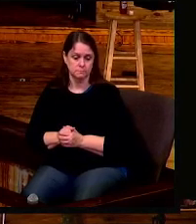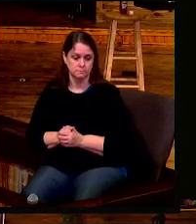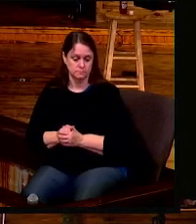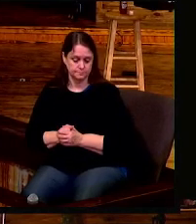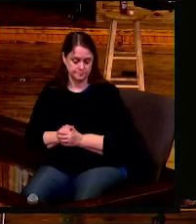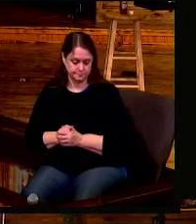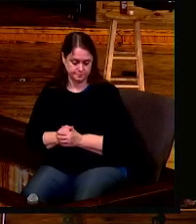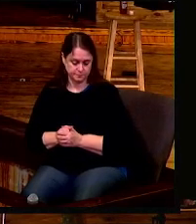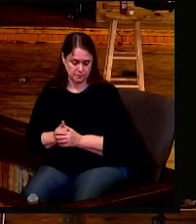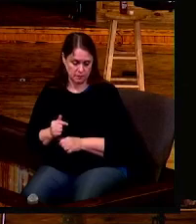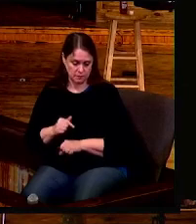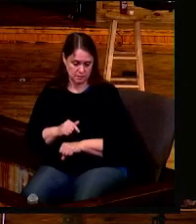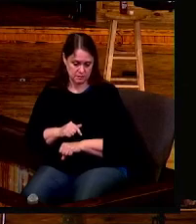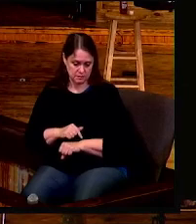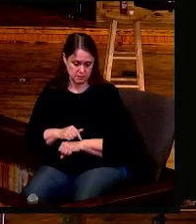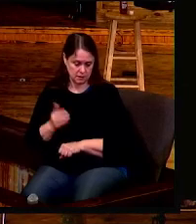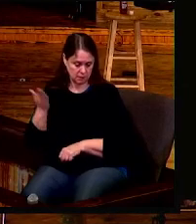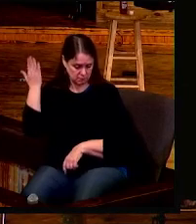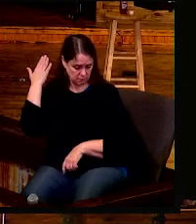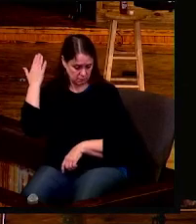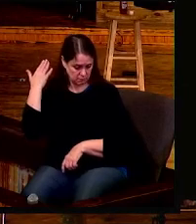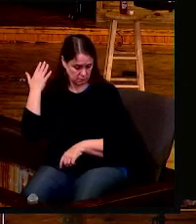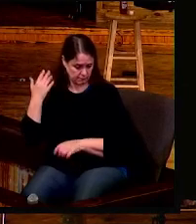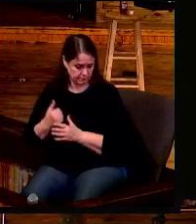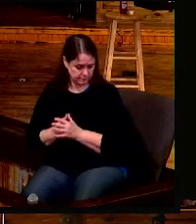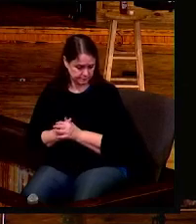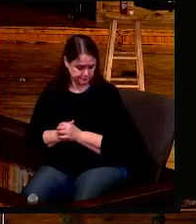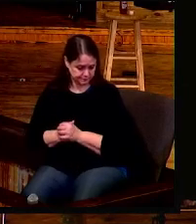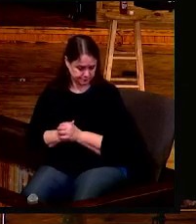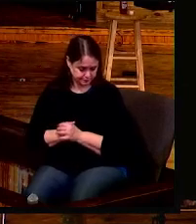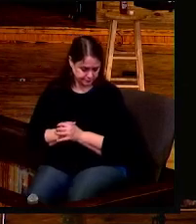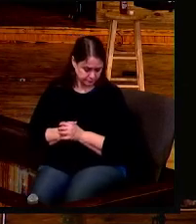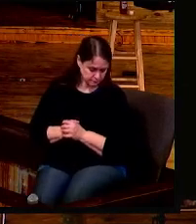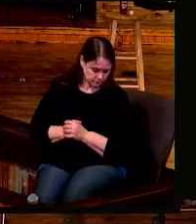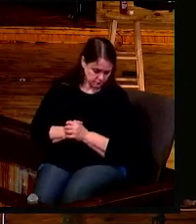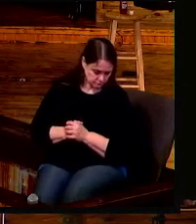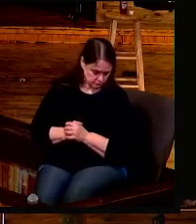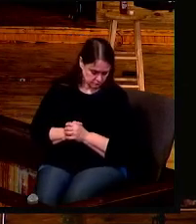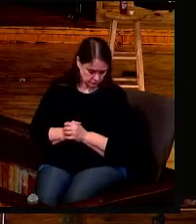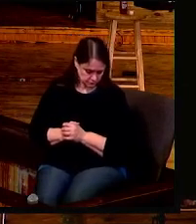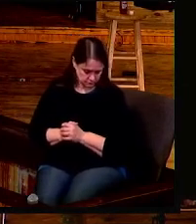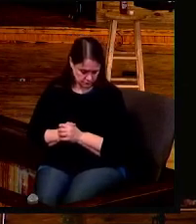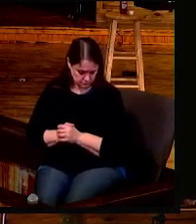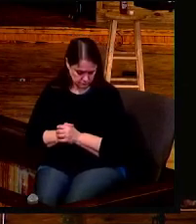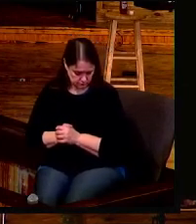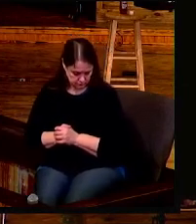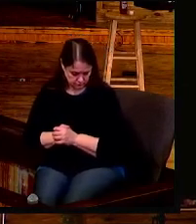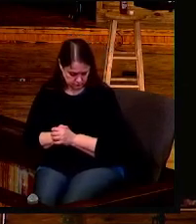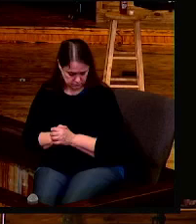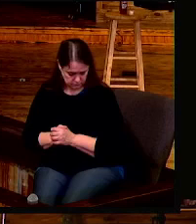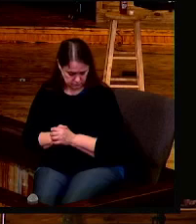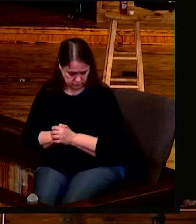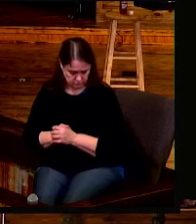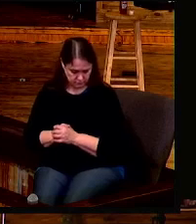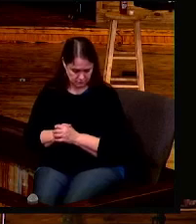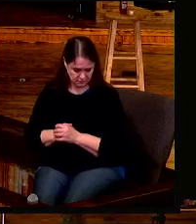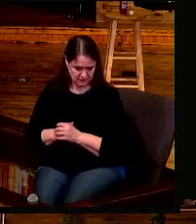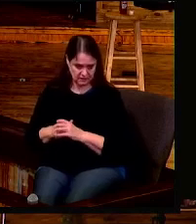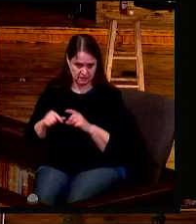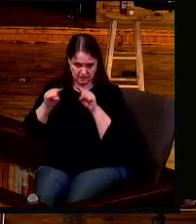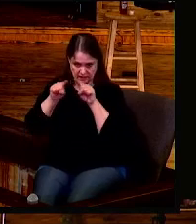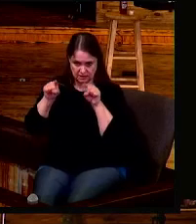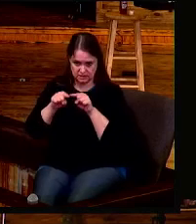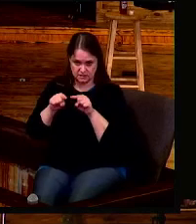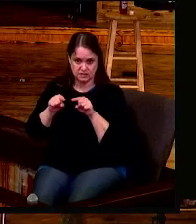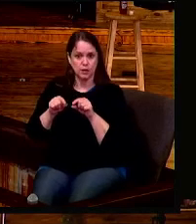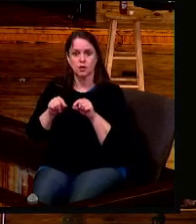There was a time several years ago that I actually, there was someone had a pickup truck. They had a sticker in their back window. And